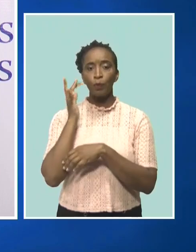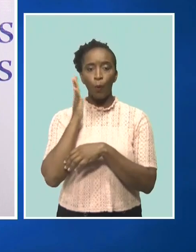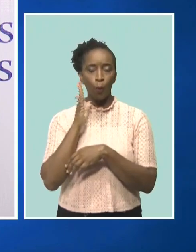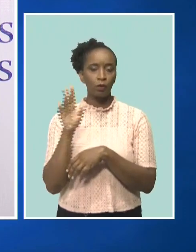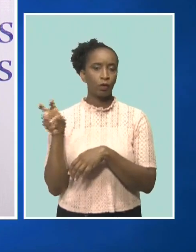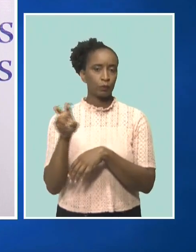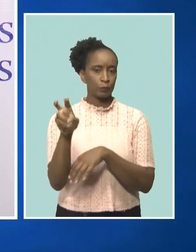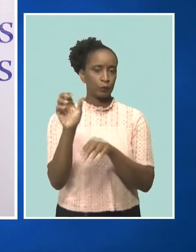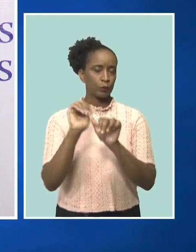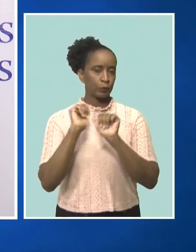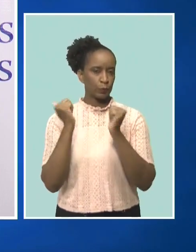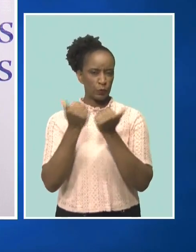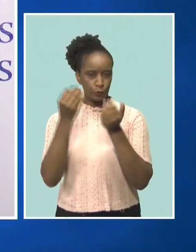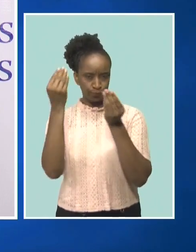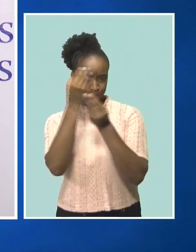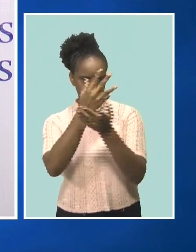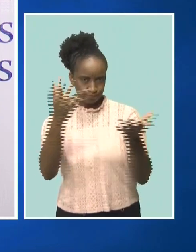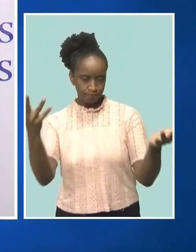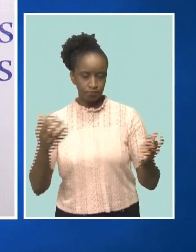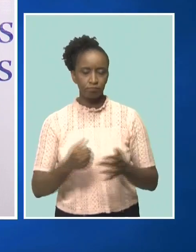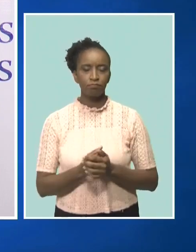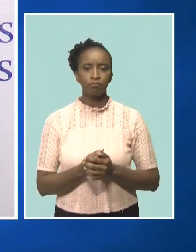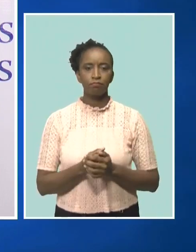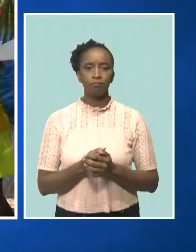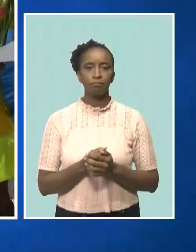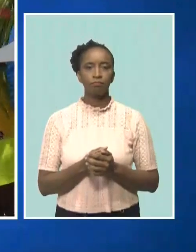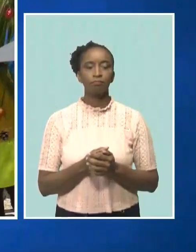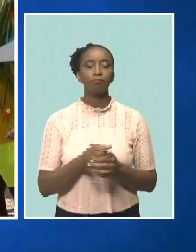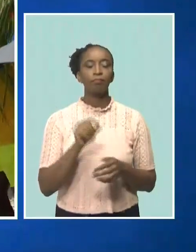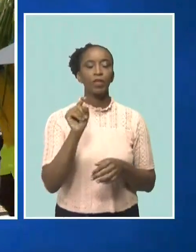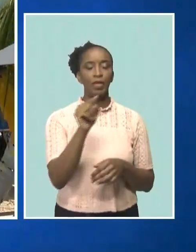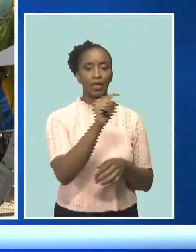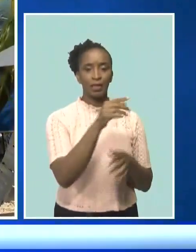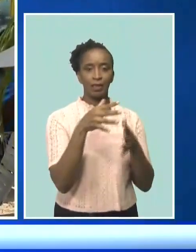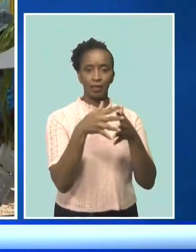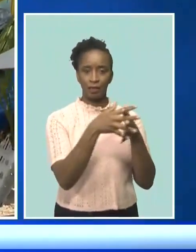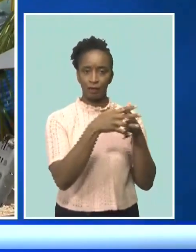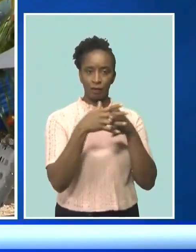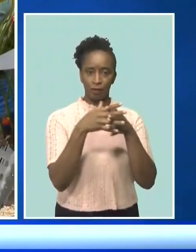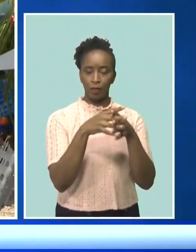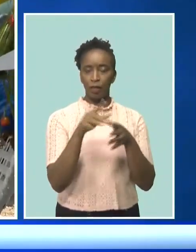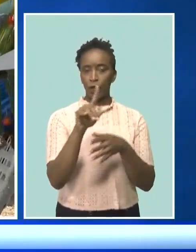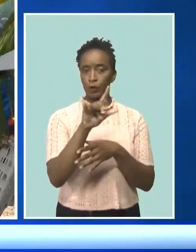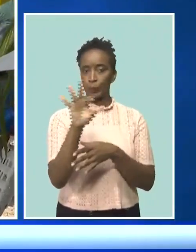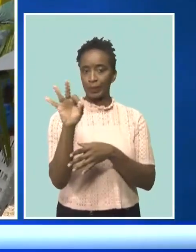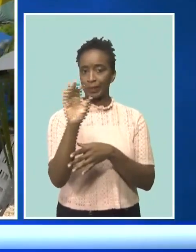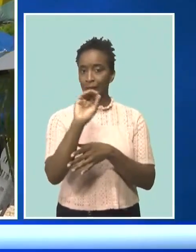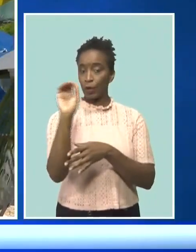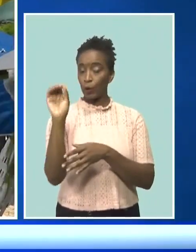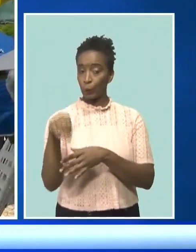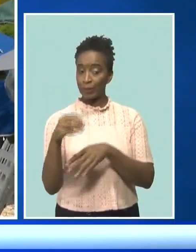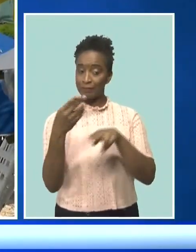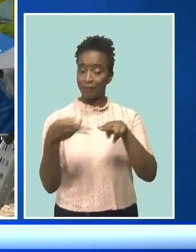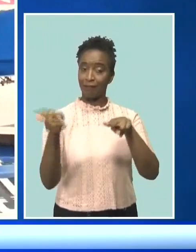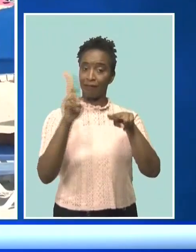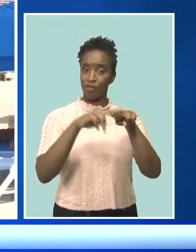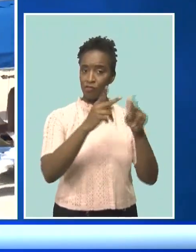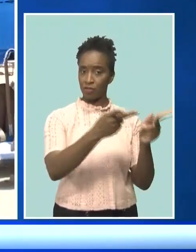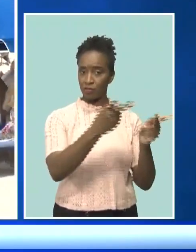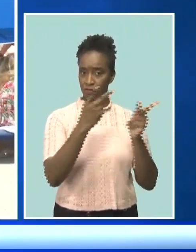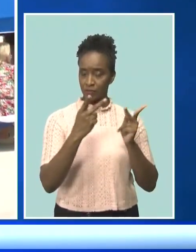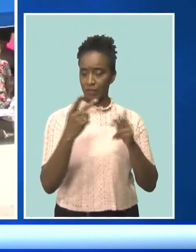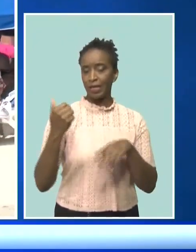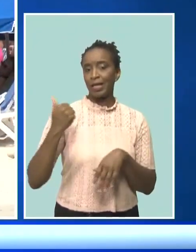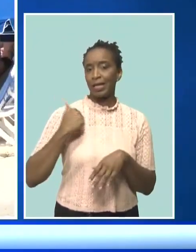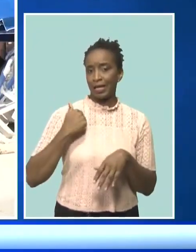Association, Javon Griffith. He says the U.S. market saw an impressive 29% surge of visitors, Canada a